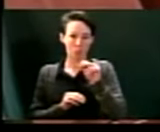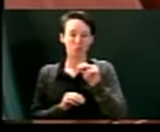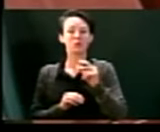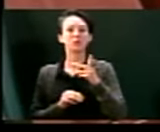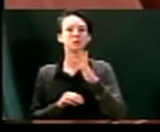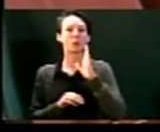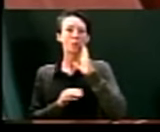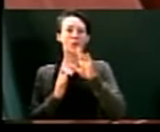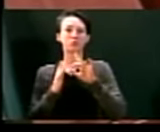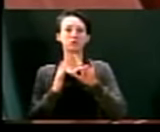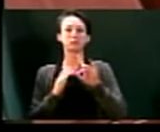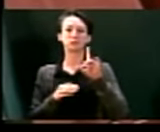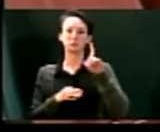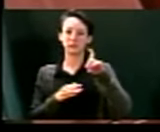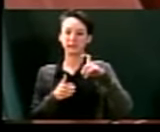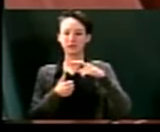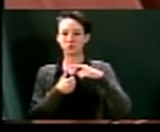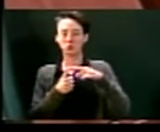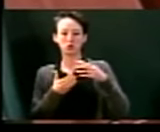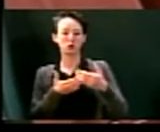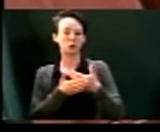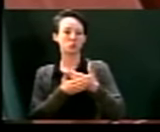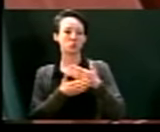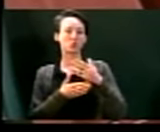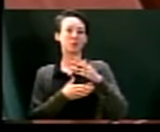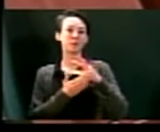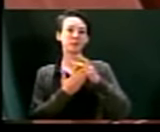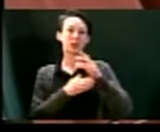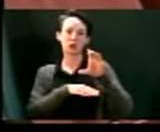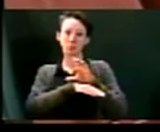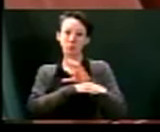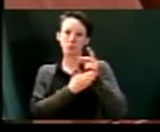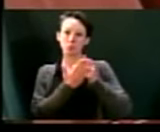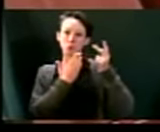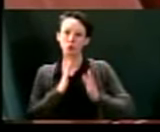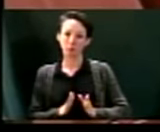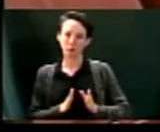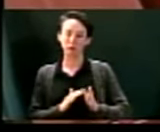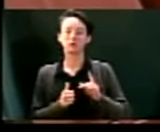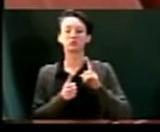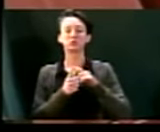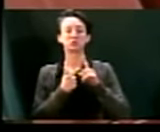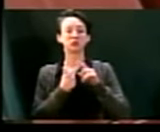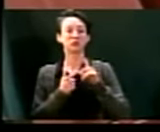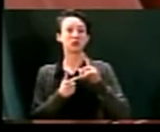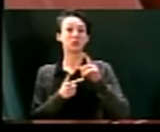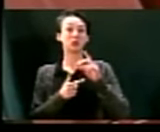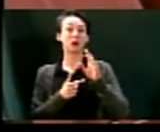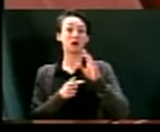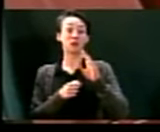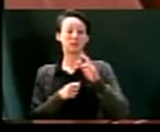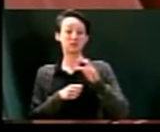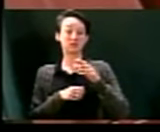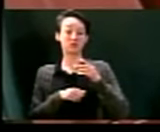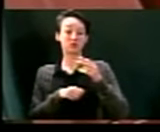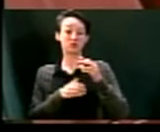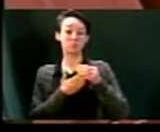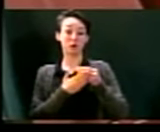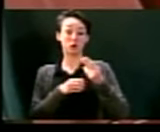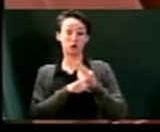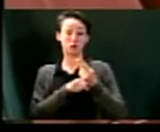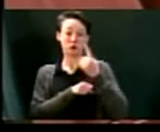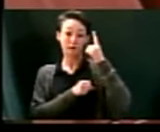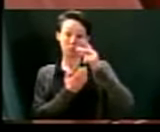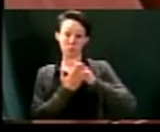computer programmers. Any money spent on programmers will save all that money down the road. All